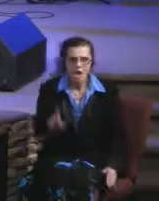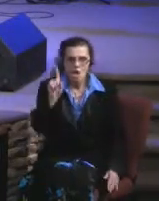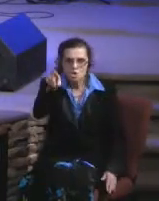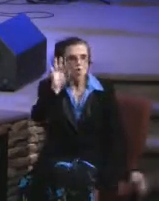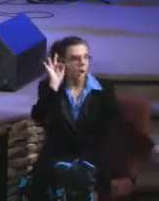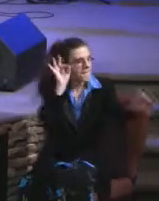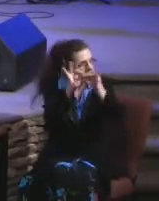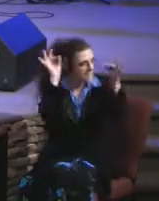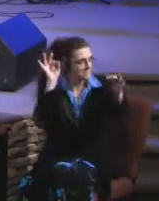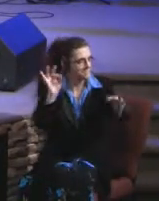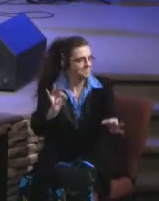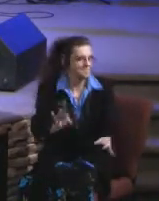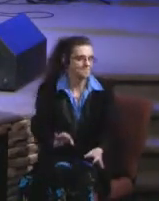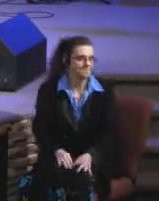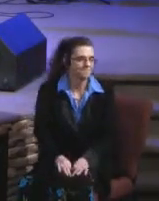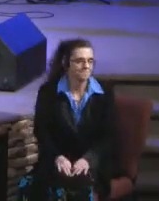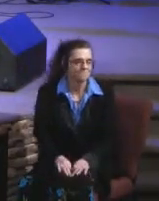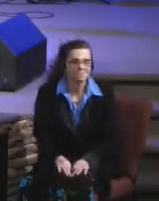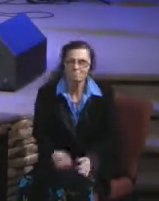perfect.